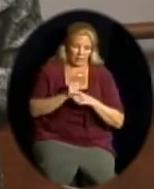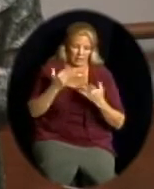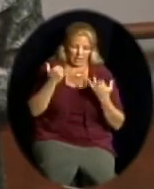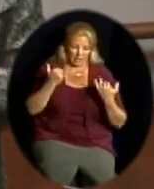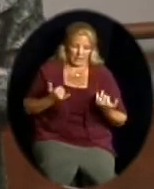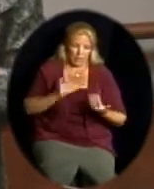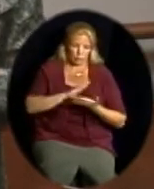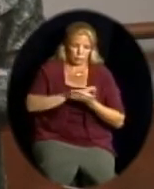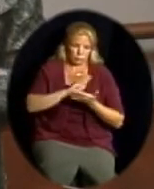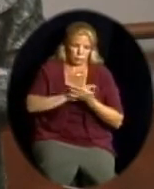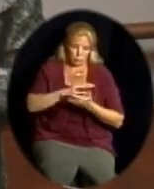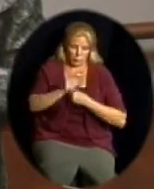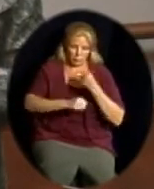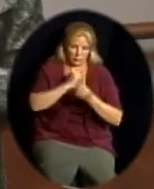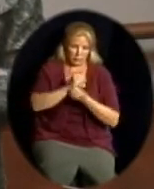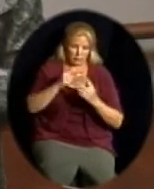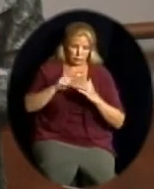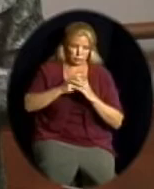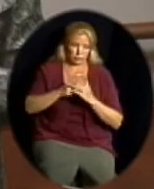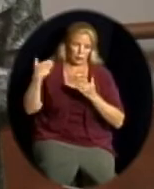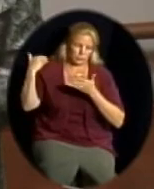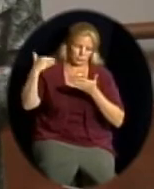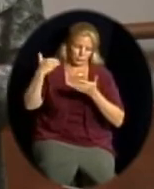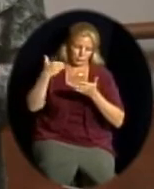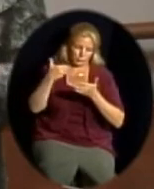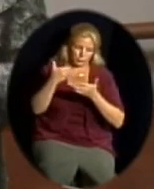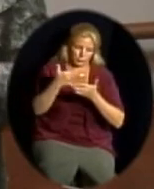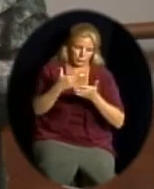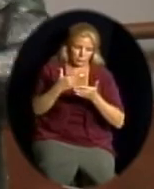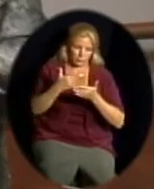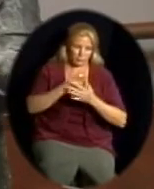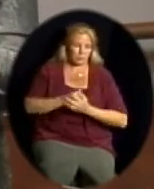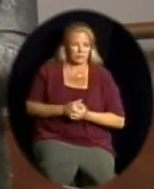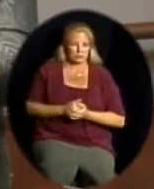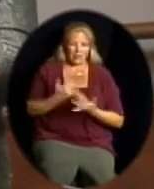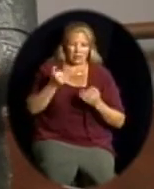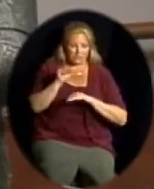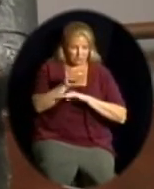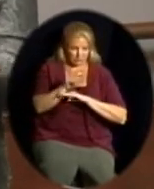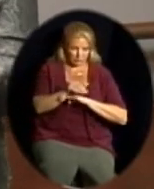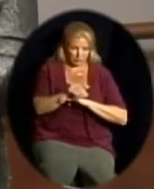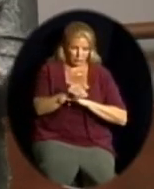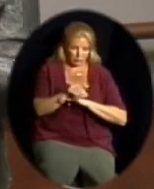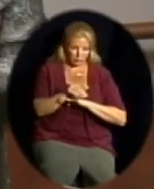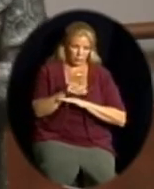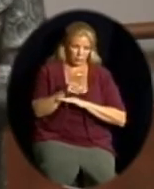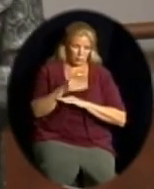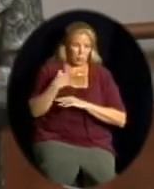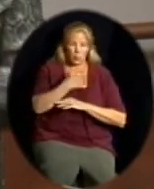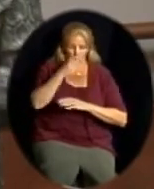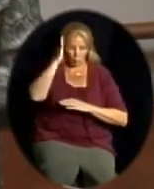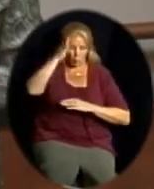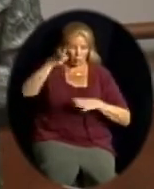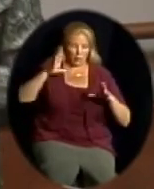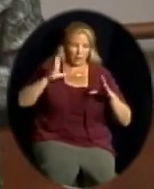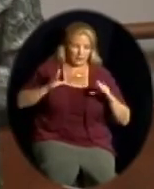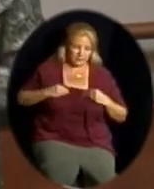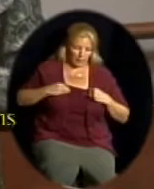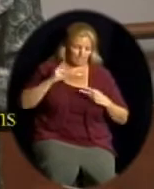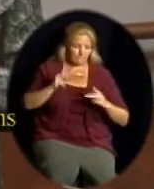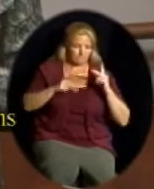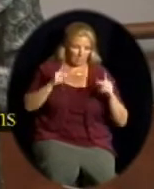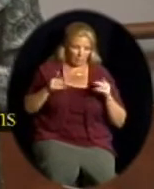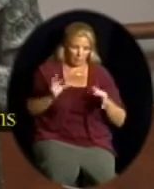7 o'clock, we will take public comments this evening. Following public comments, the board will address